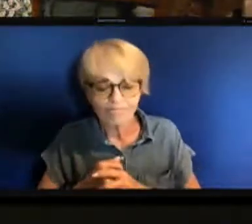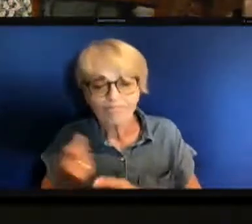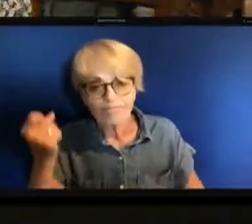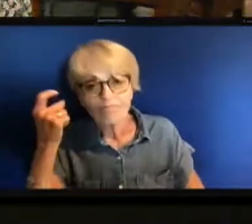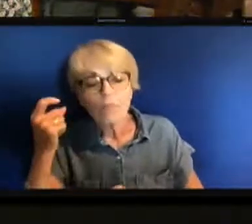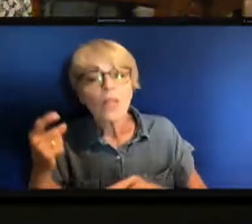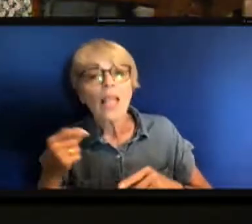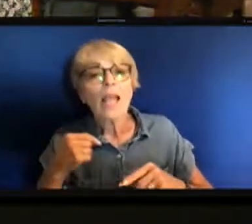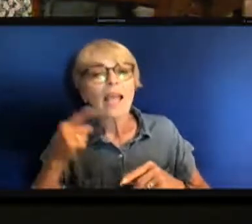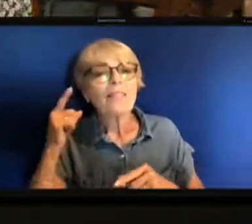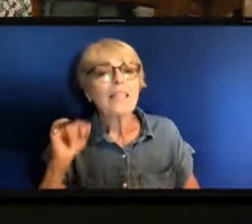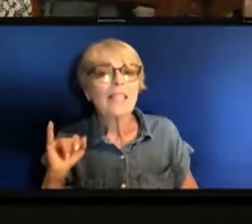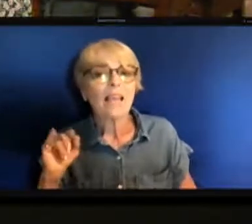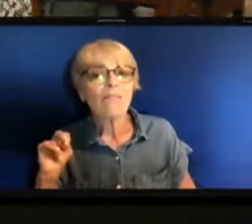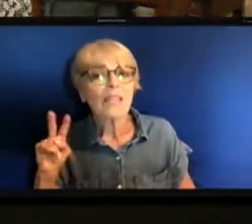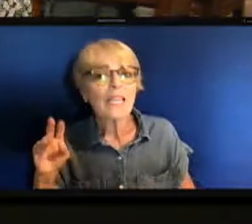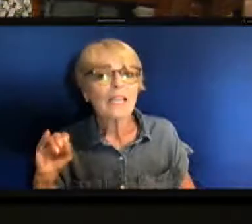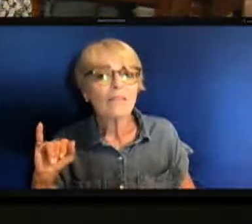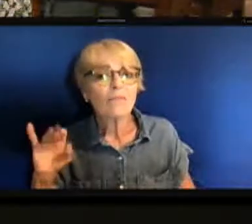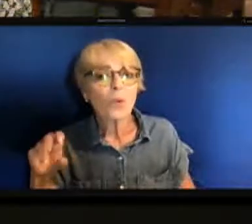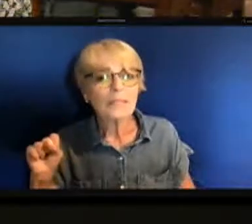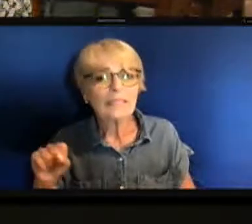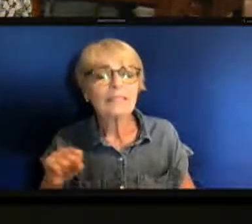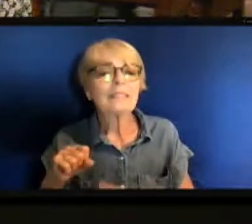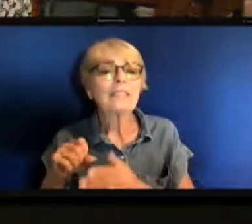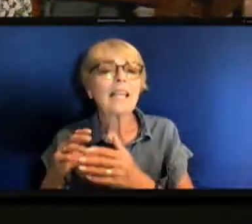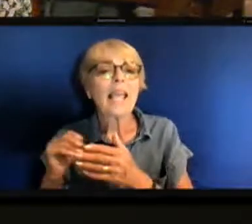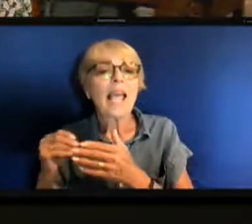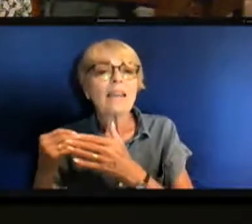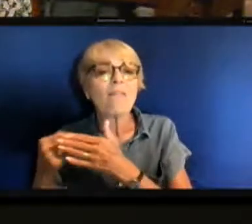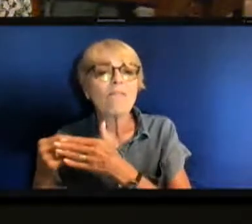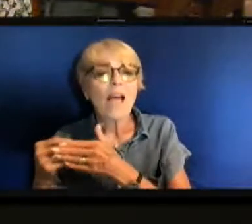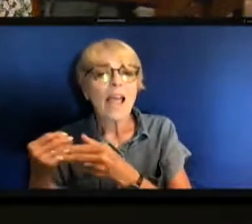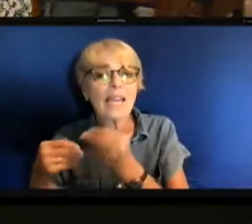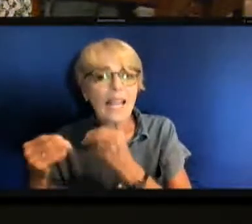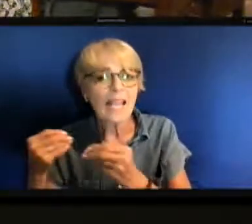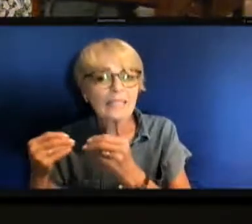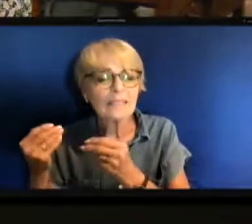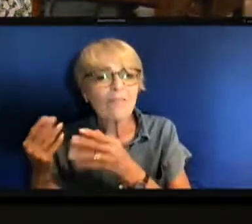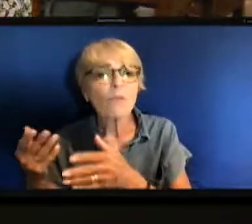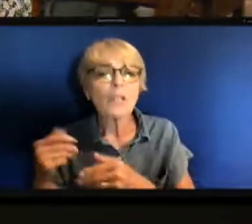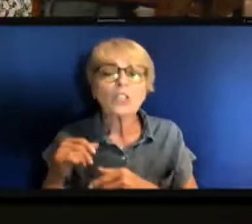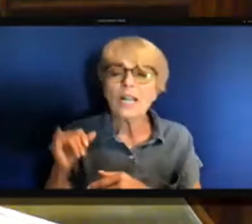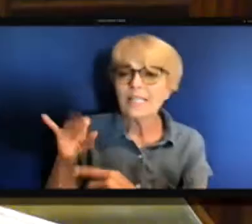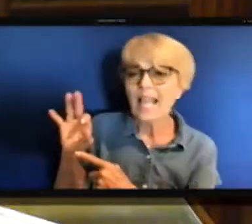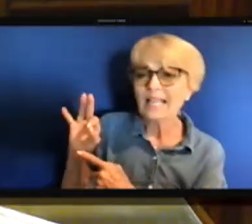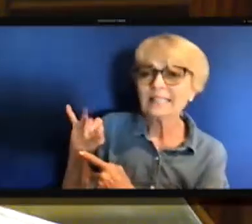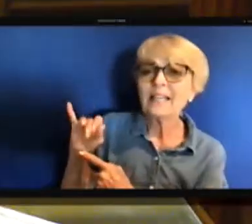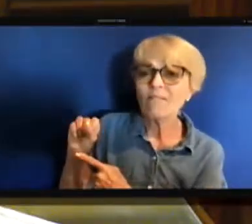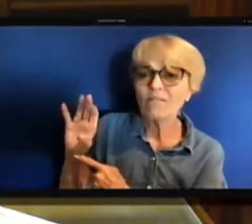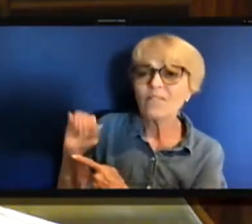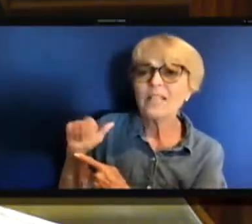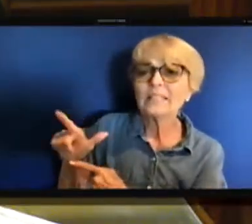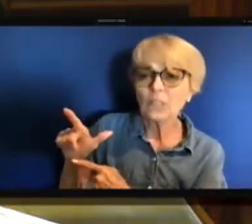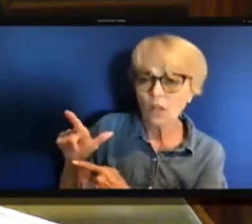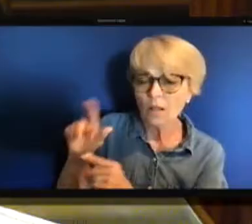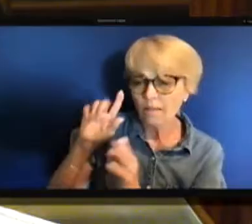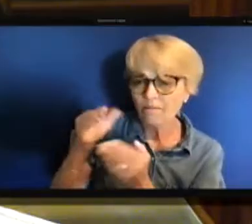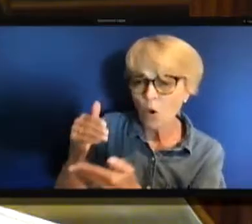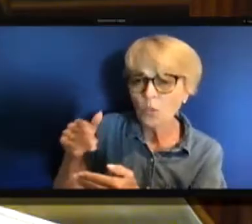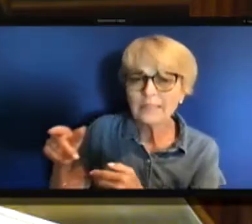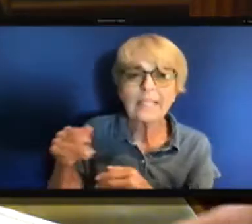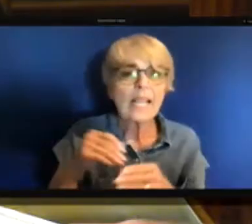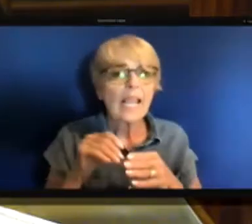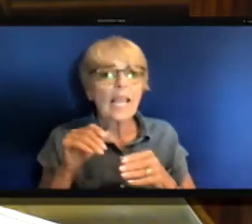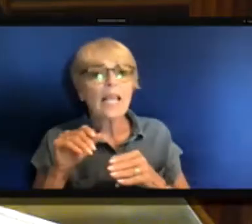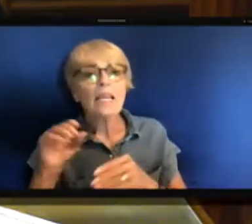are out there and some campaign finance information. So that's fiscal focus, yeah. So we don't, in OpenGov, the only